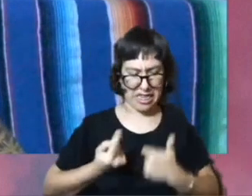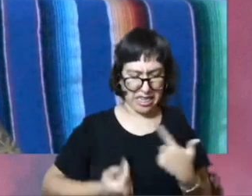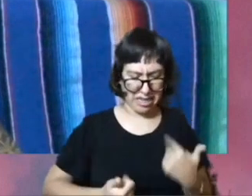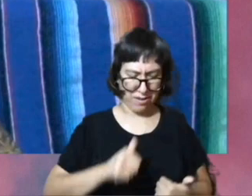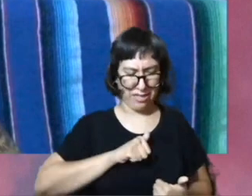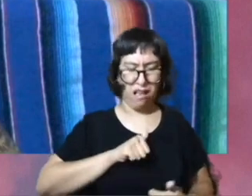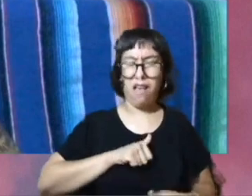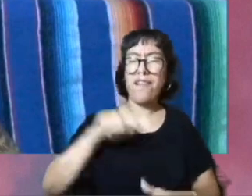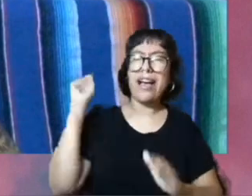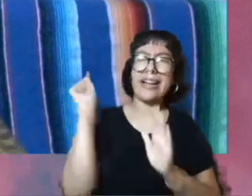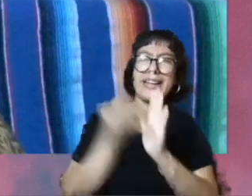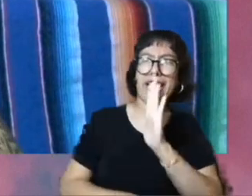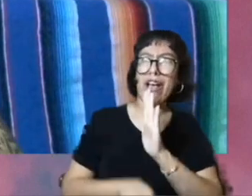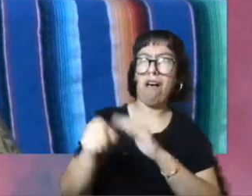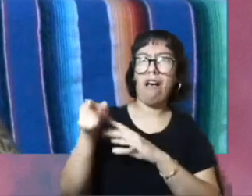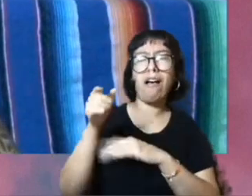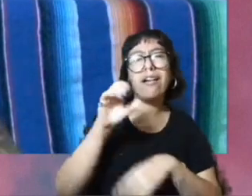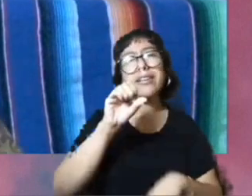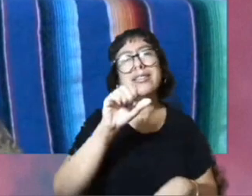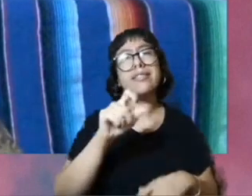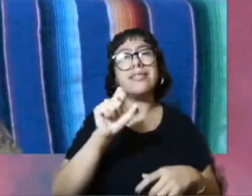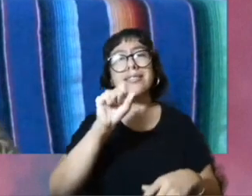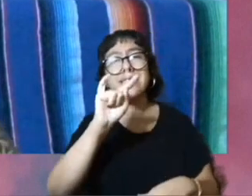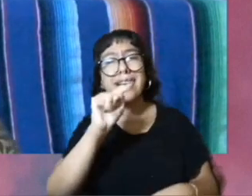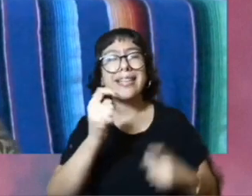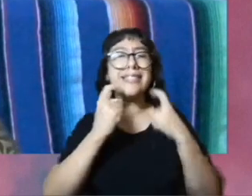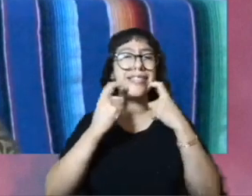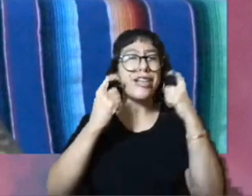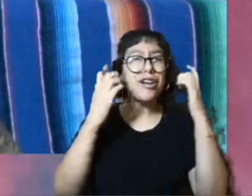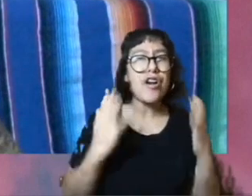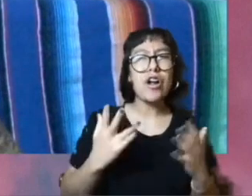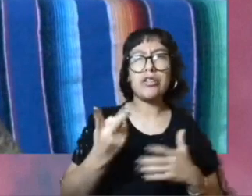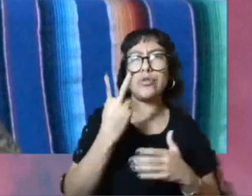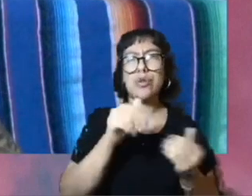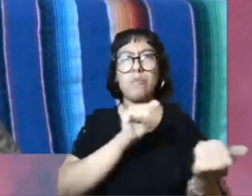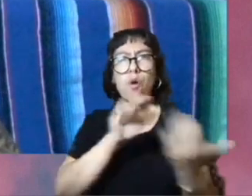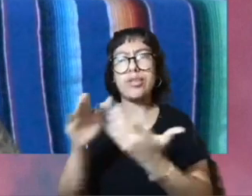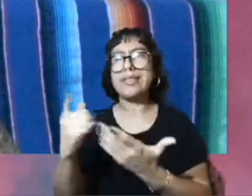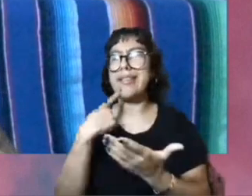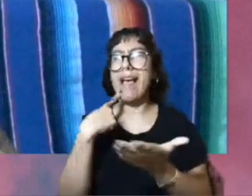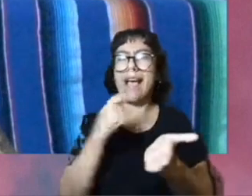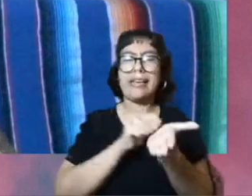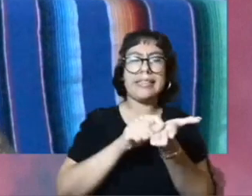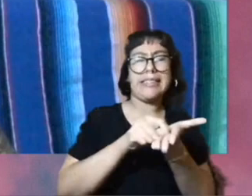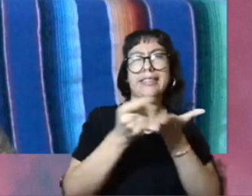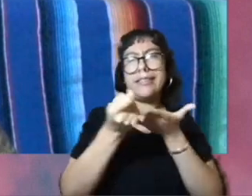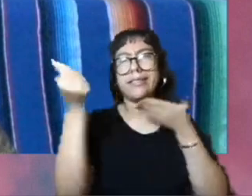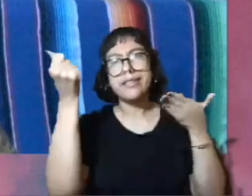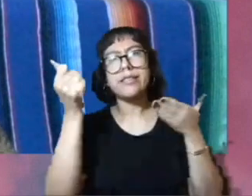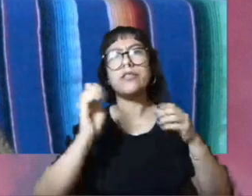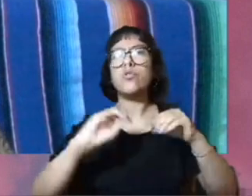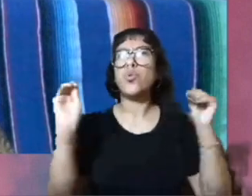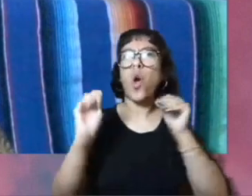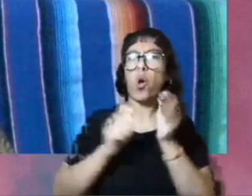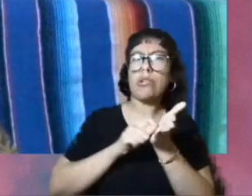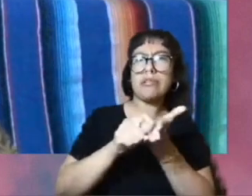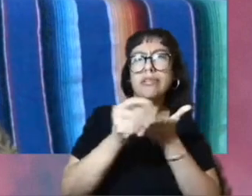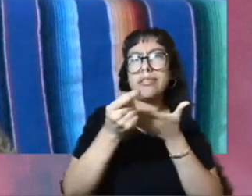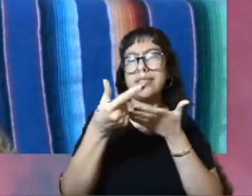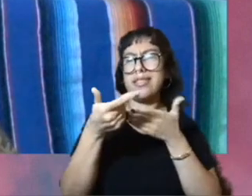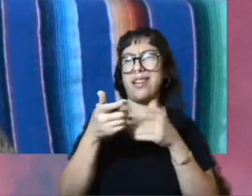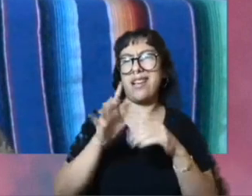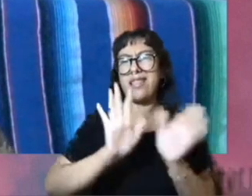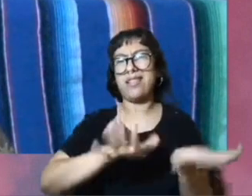kill. Saint and sinner are just two ways of saying redacted. There is no redacted in the